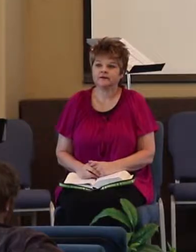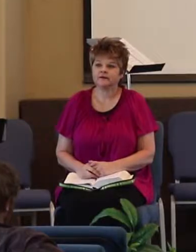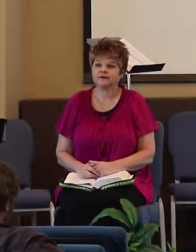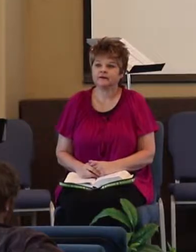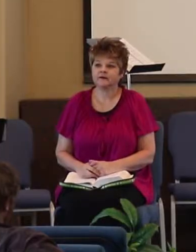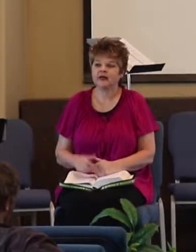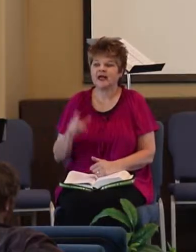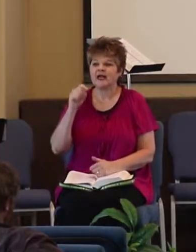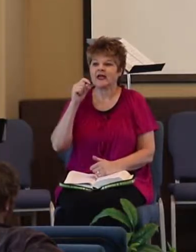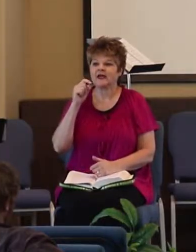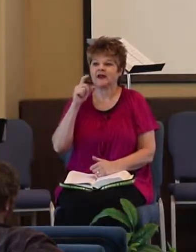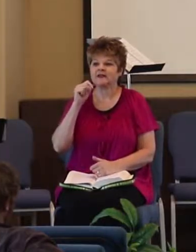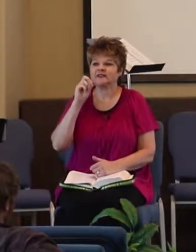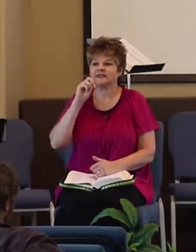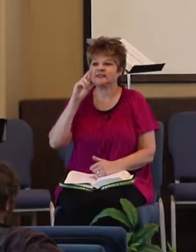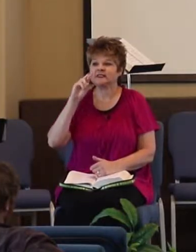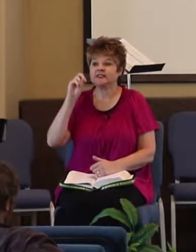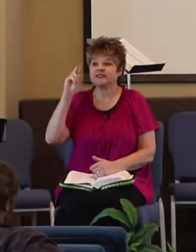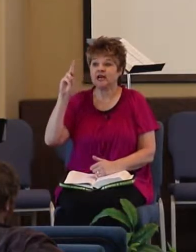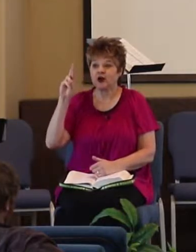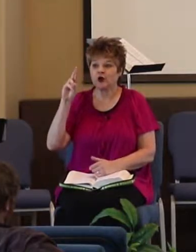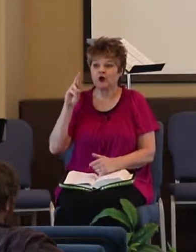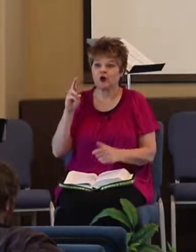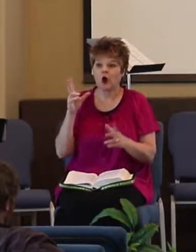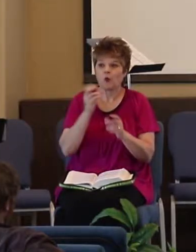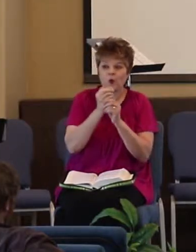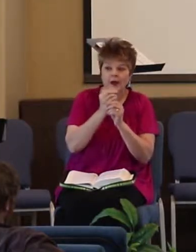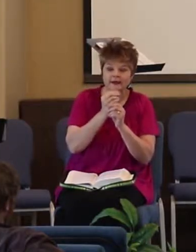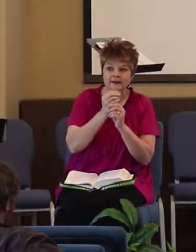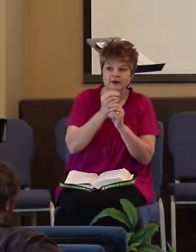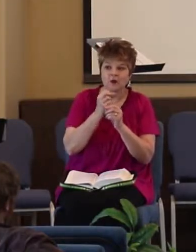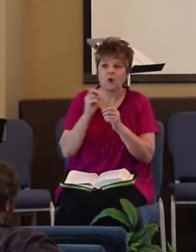terror won or terror lost.